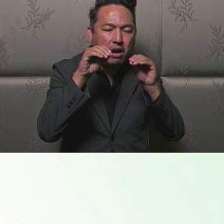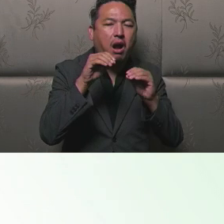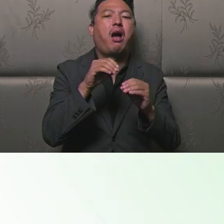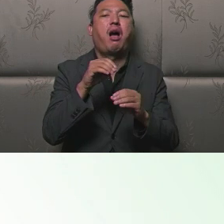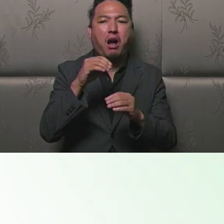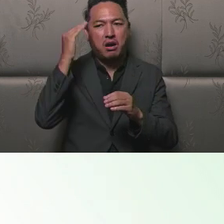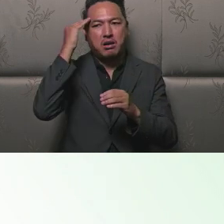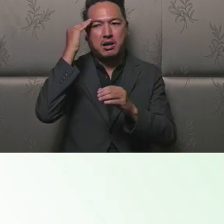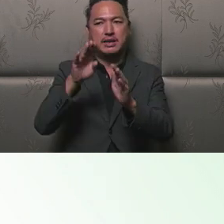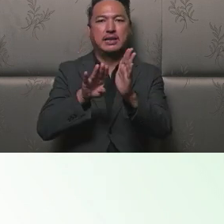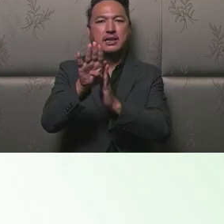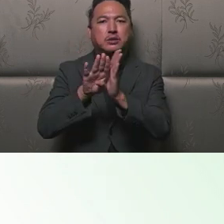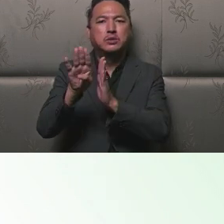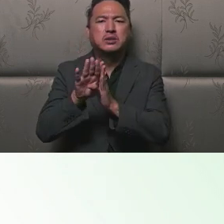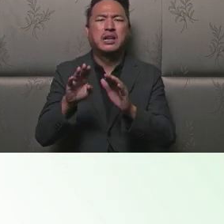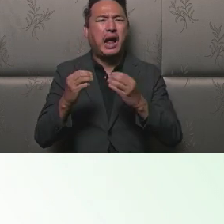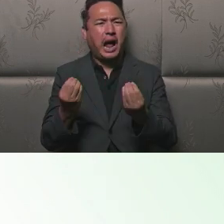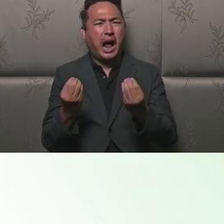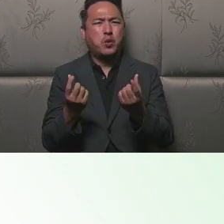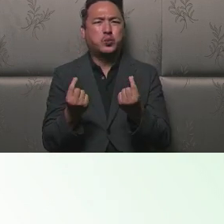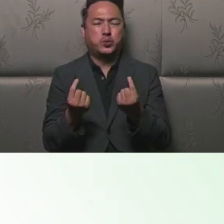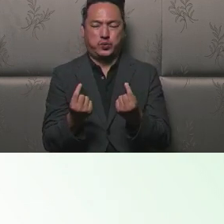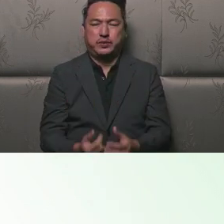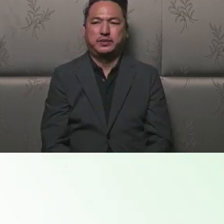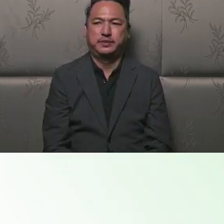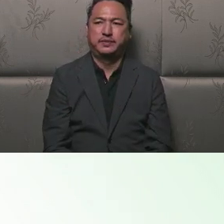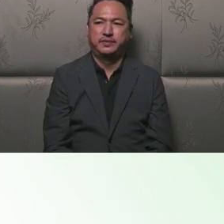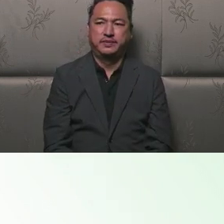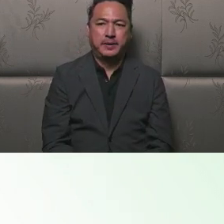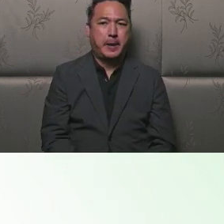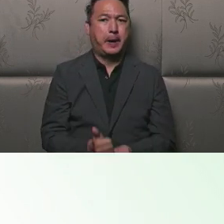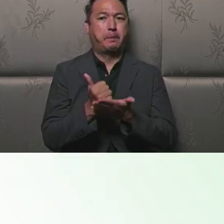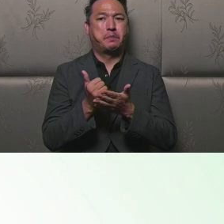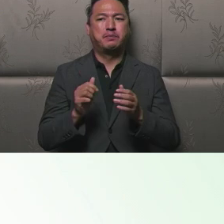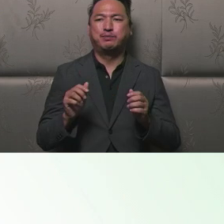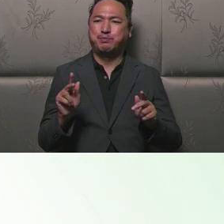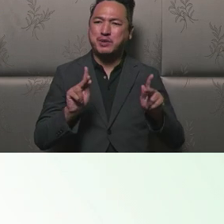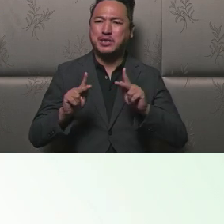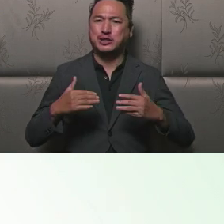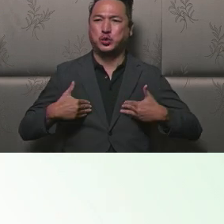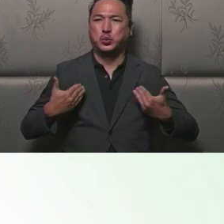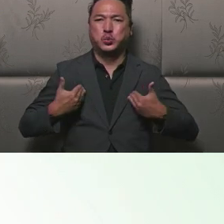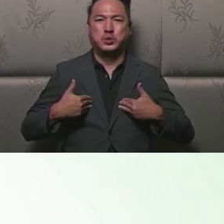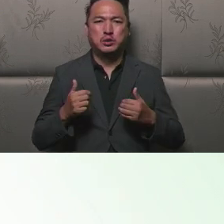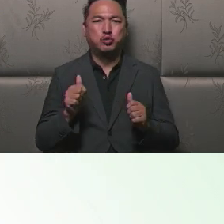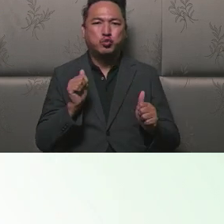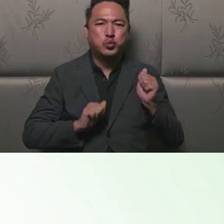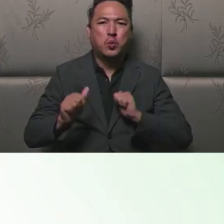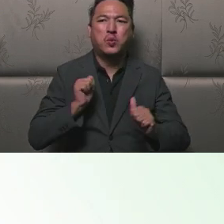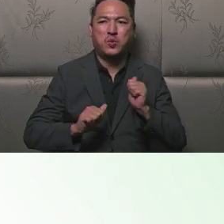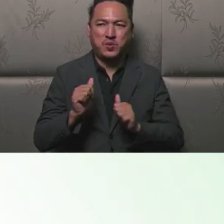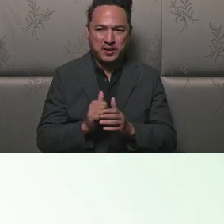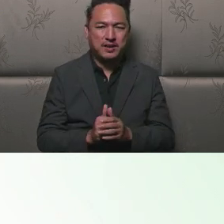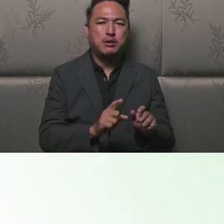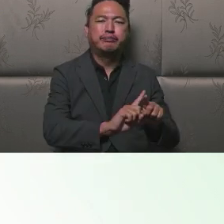articulated? What are the appropriate activities, tasks that can be provided to achieve the objectives of the